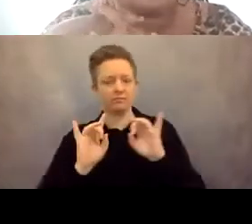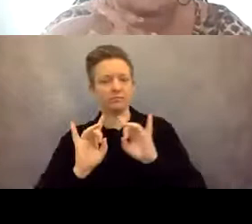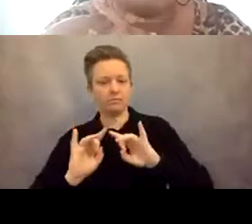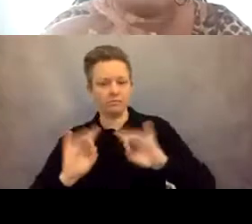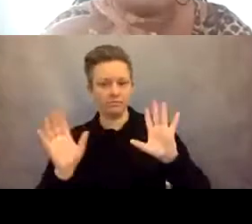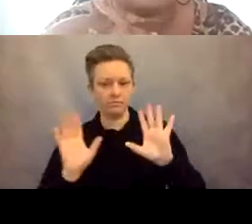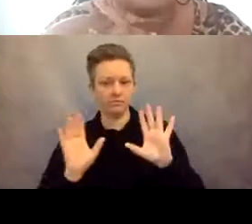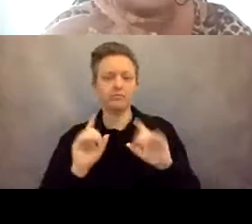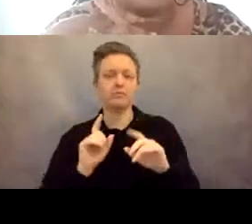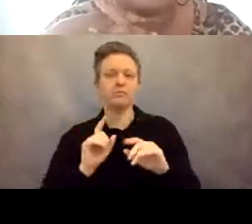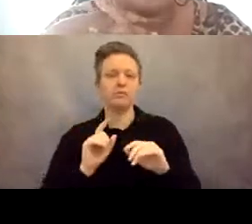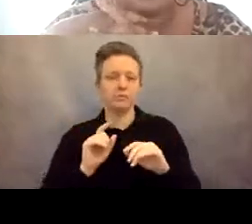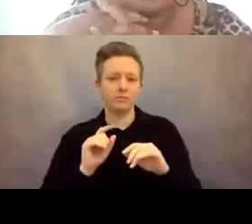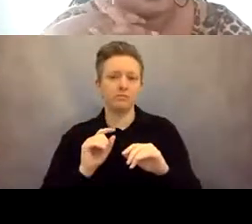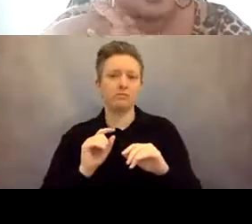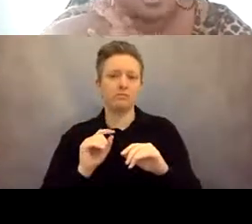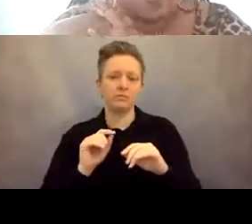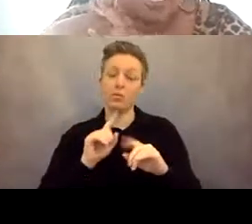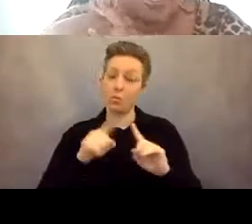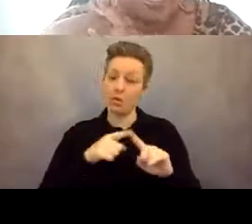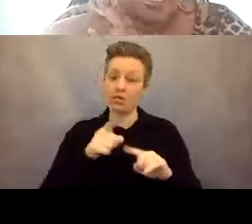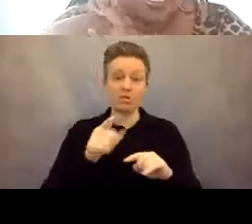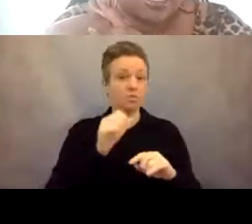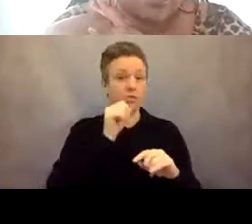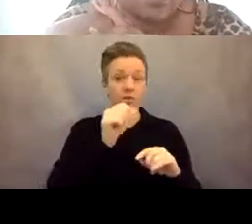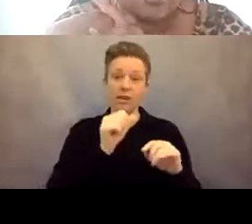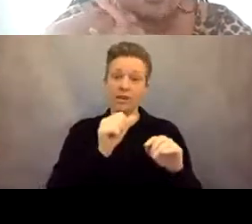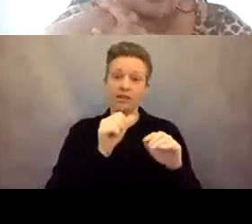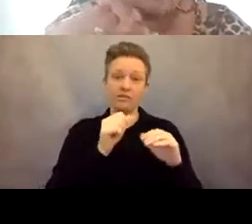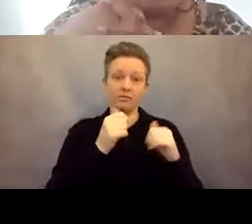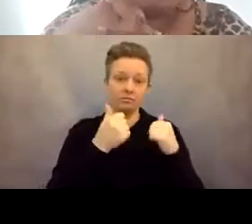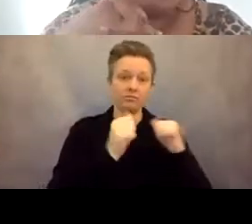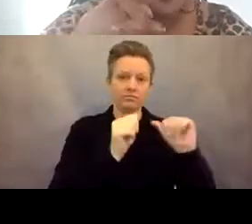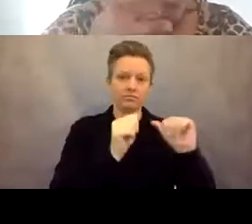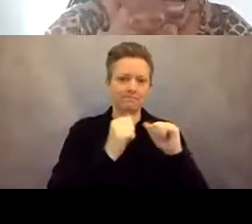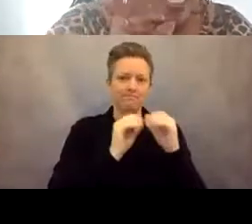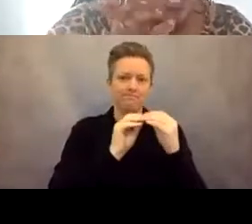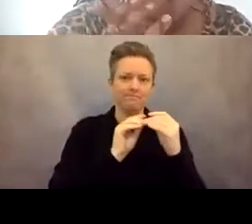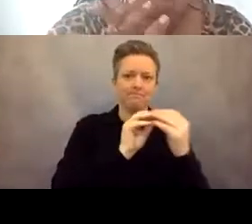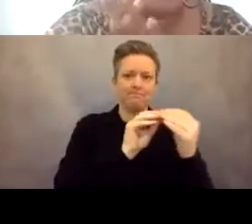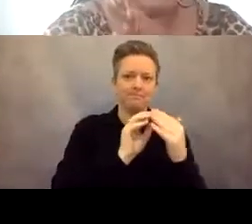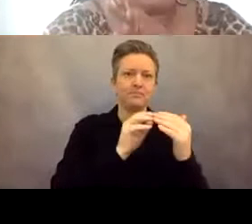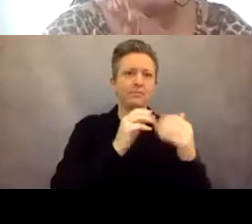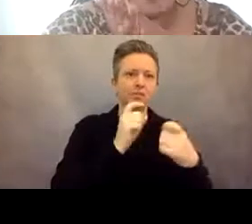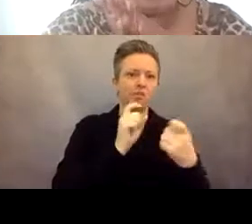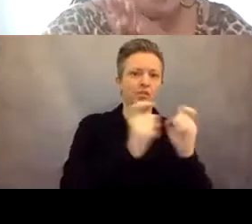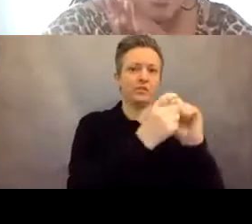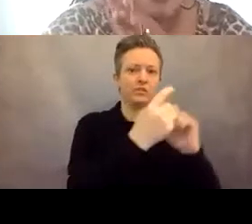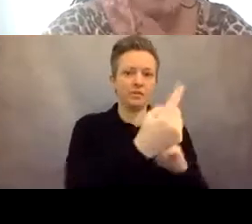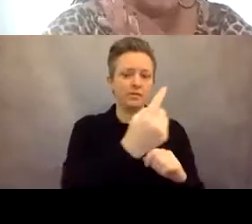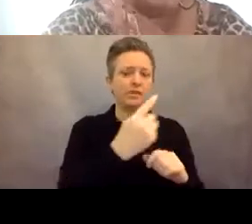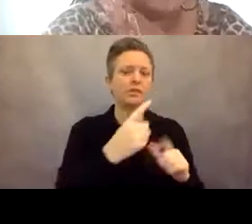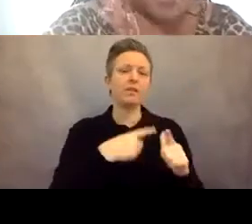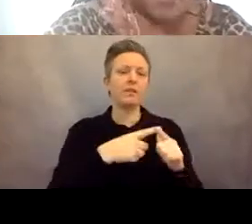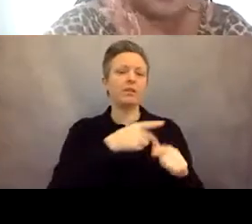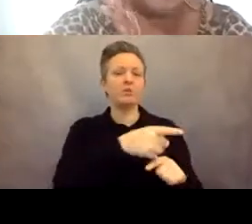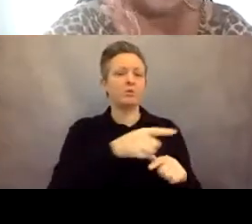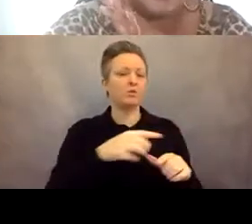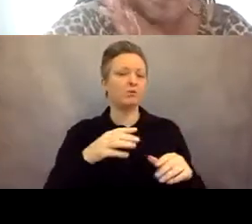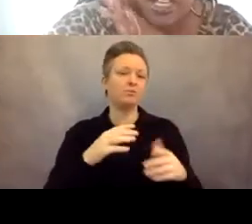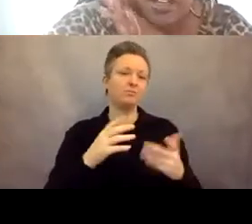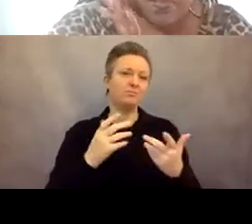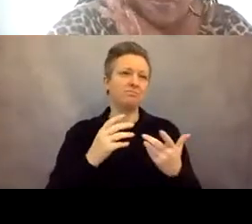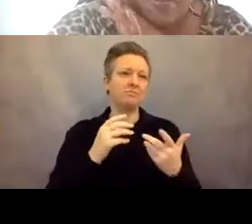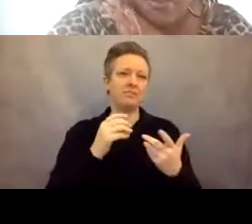actively pushing against something, you're complicit in it. Do not tone police Black women. Listen fully,